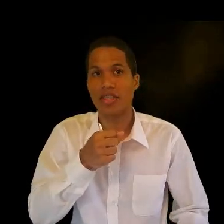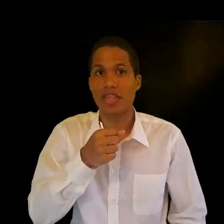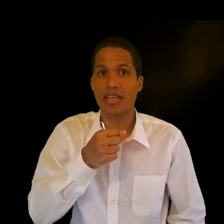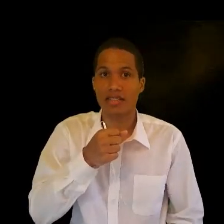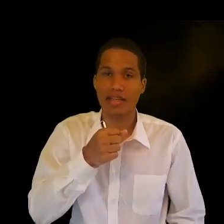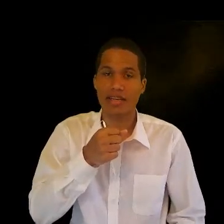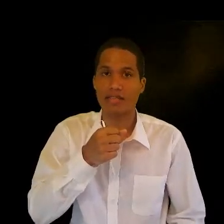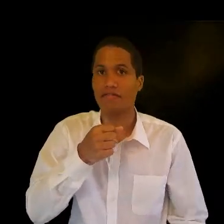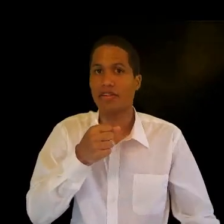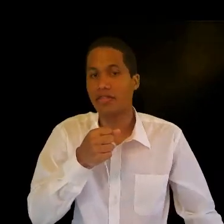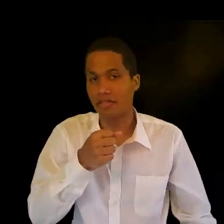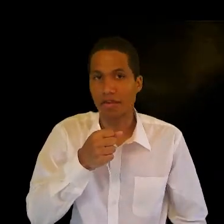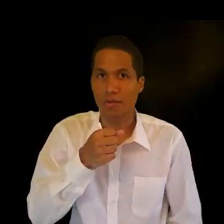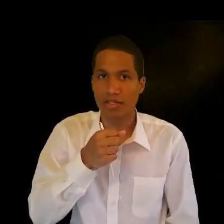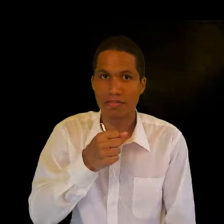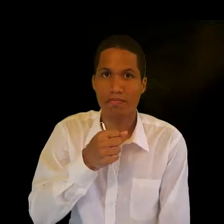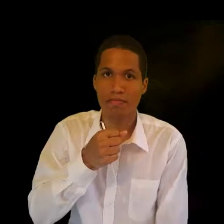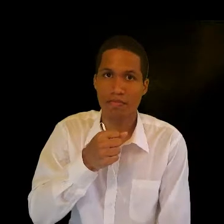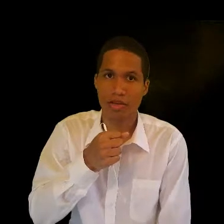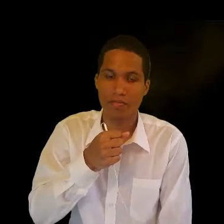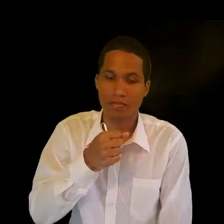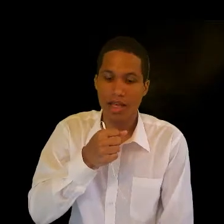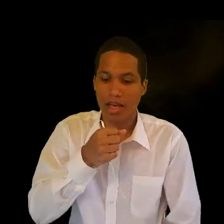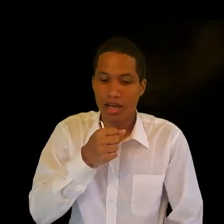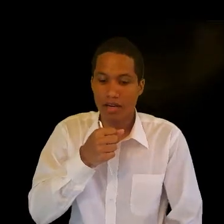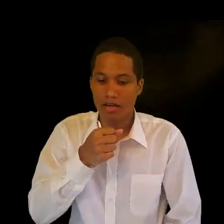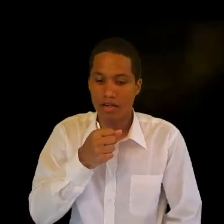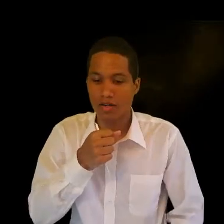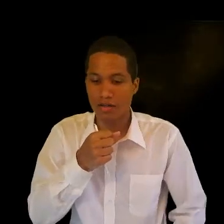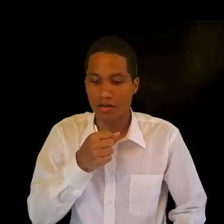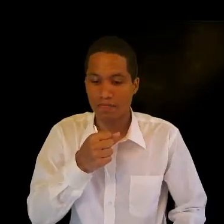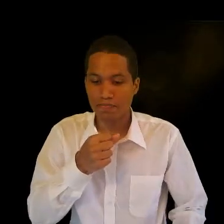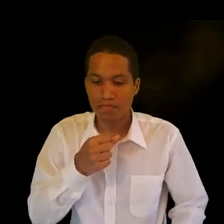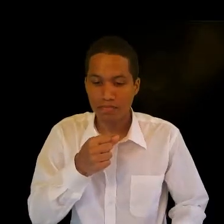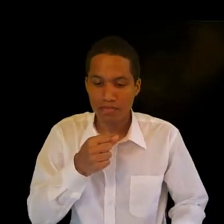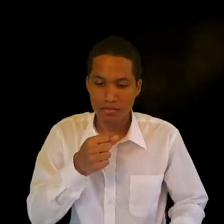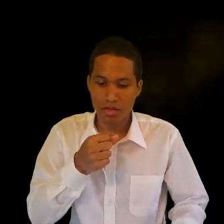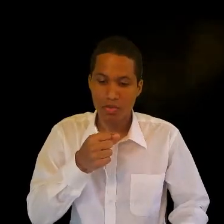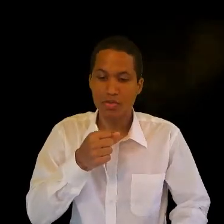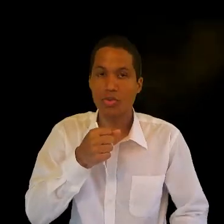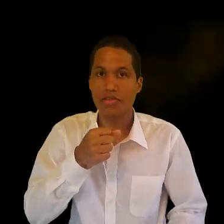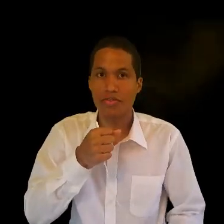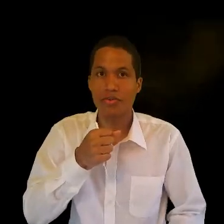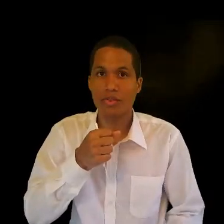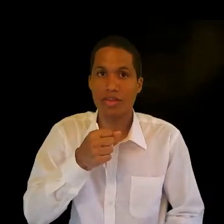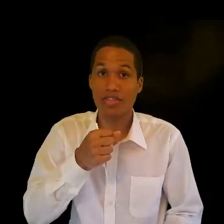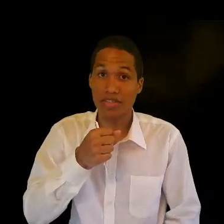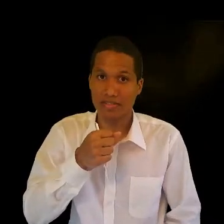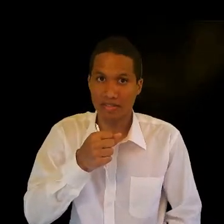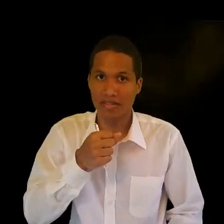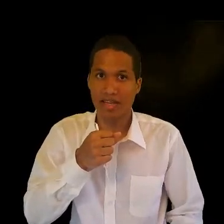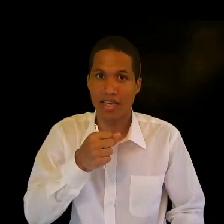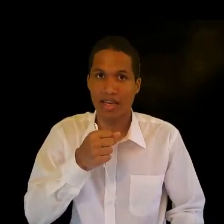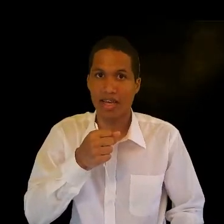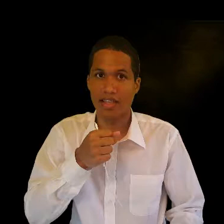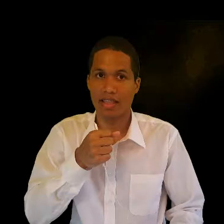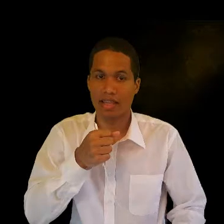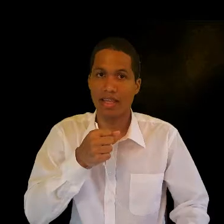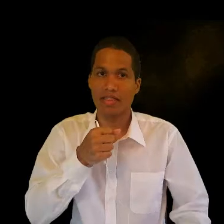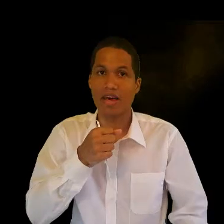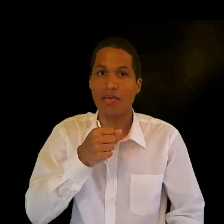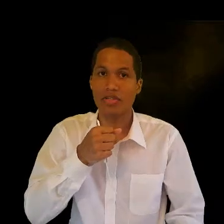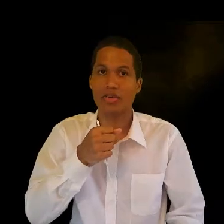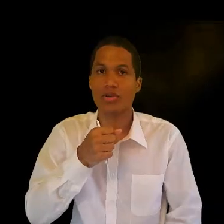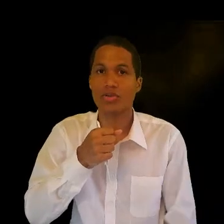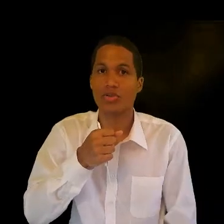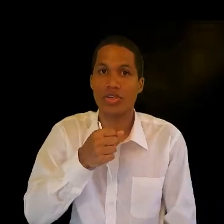to say things in very different ways. Okay? Uh, I'm going to give you the sentences, and